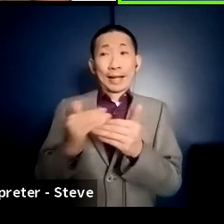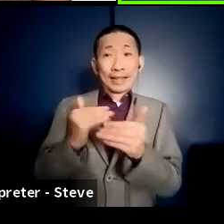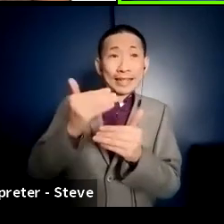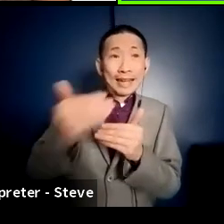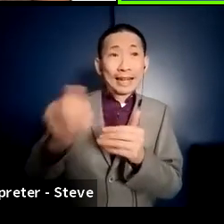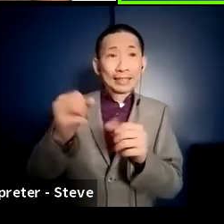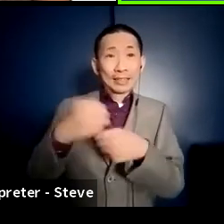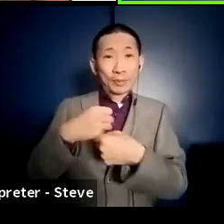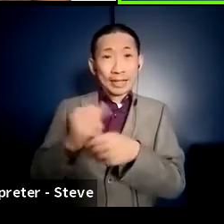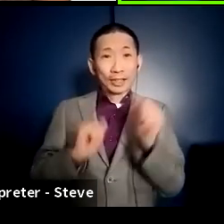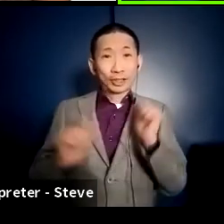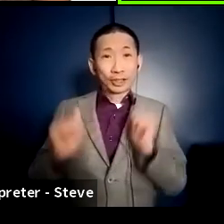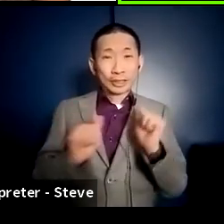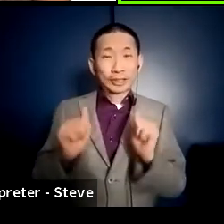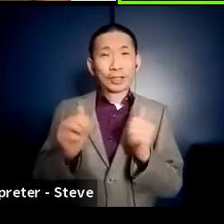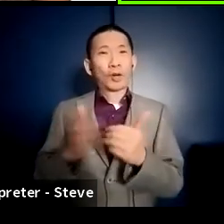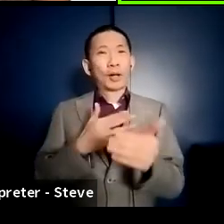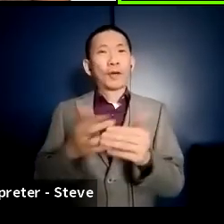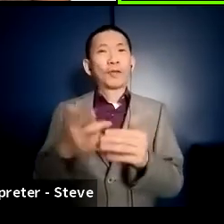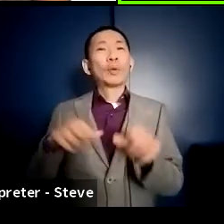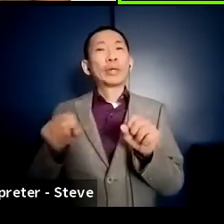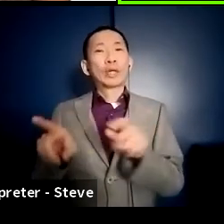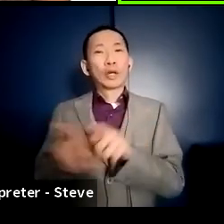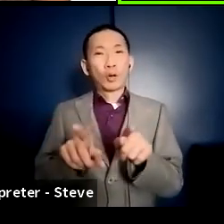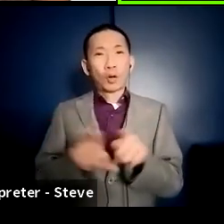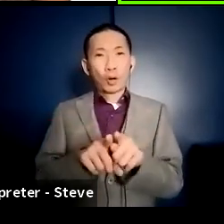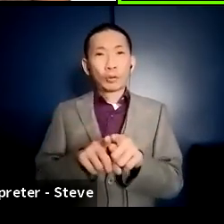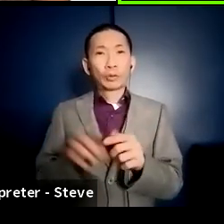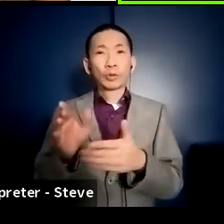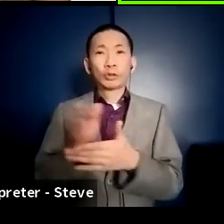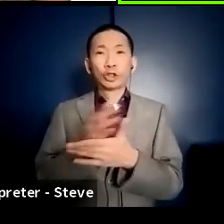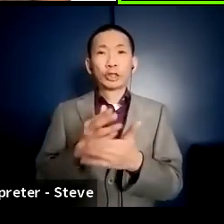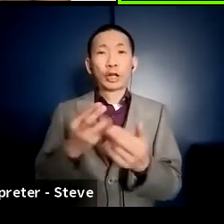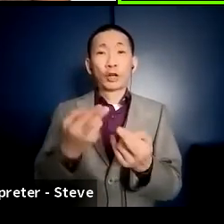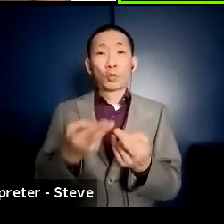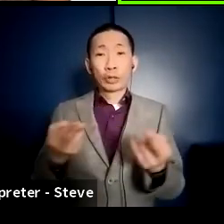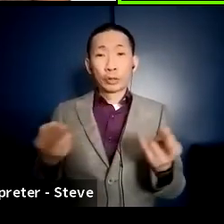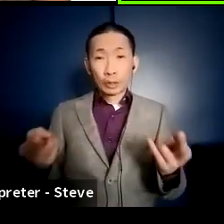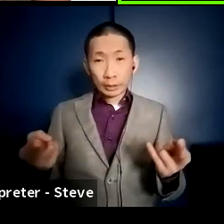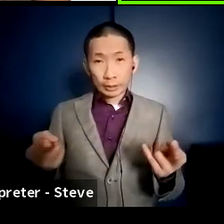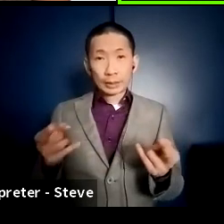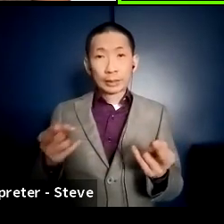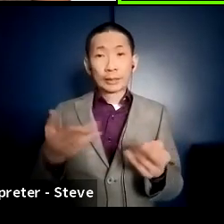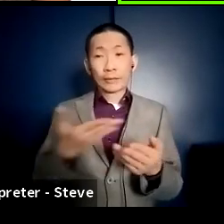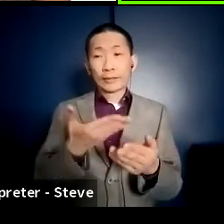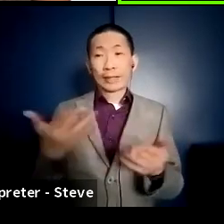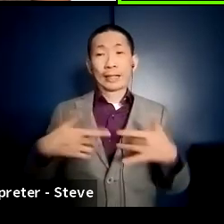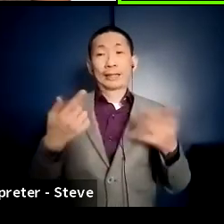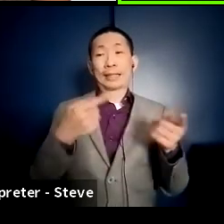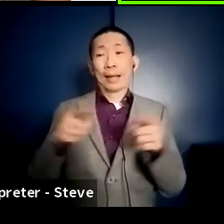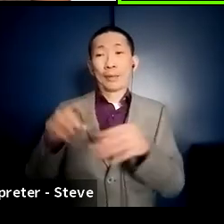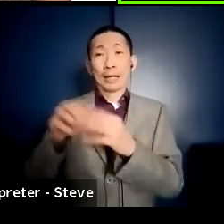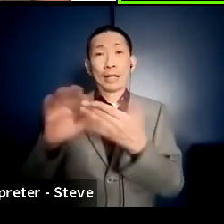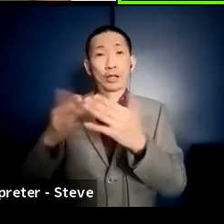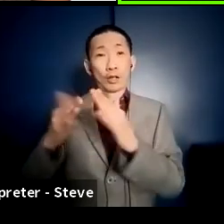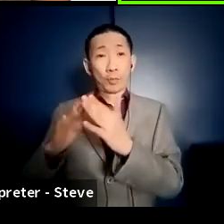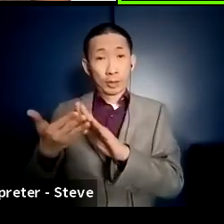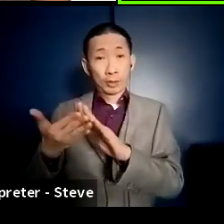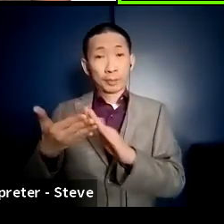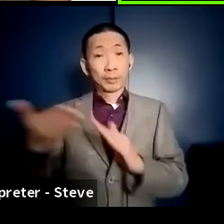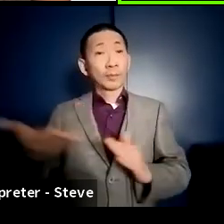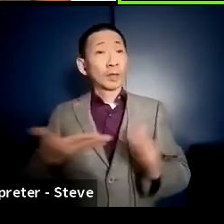productions or whatever, that we can also share resources, events happening in the community, inviting folks to